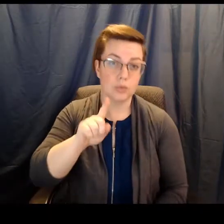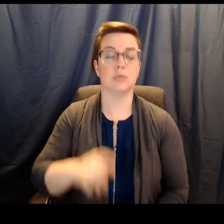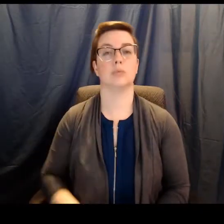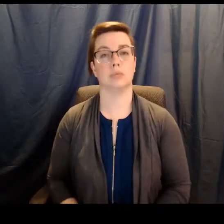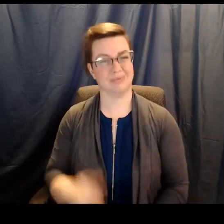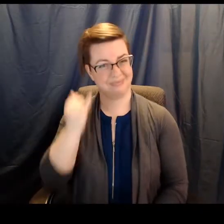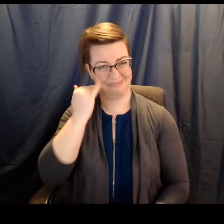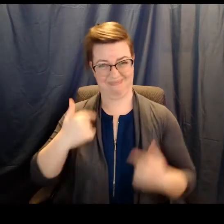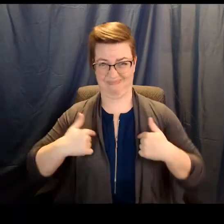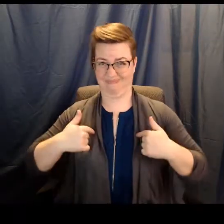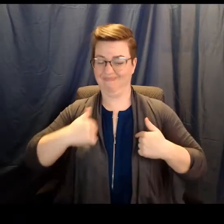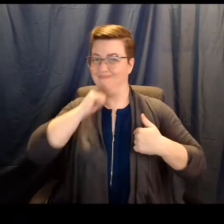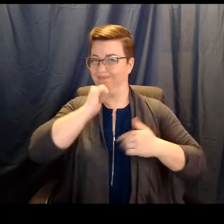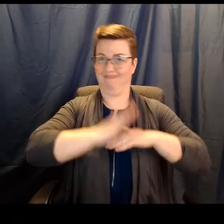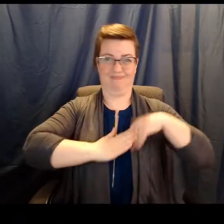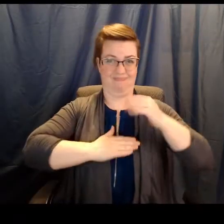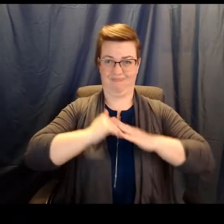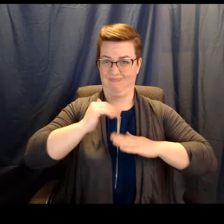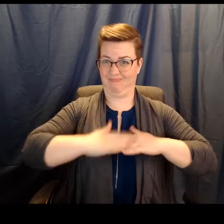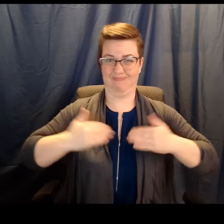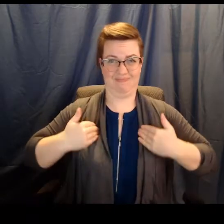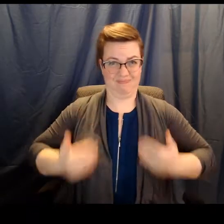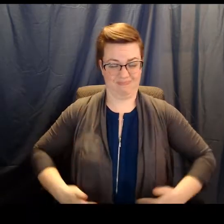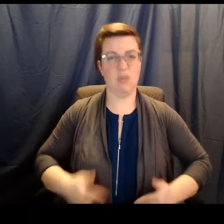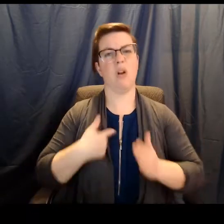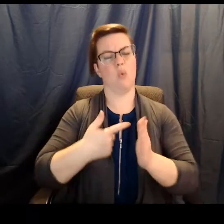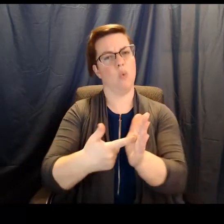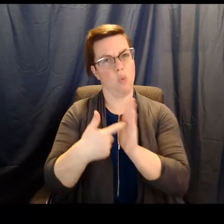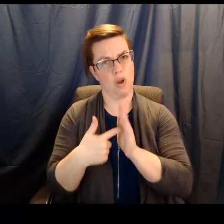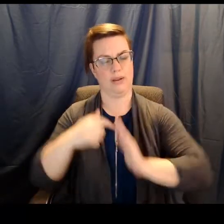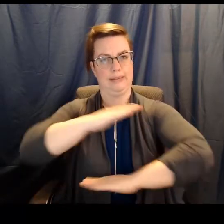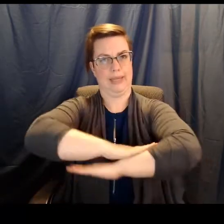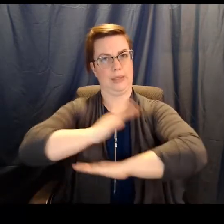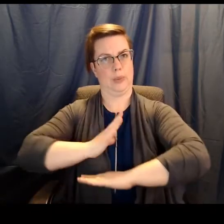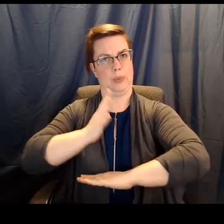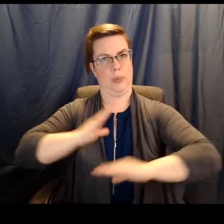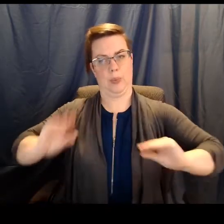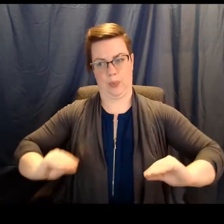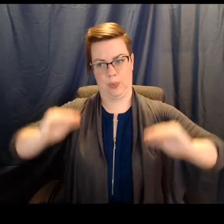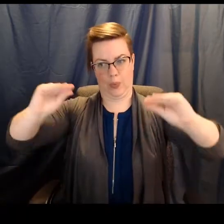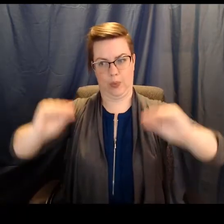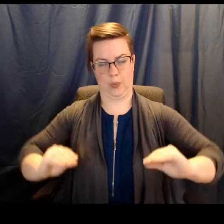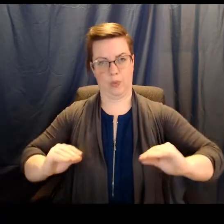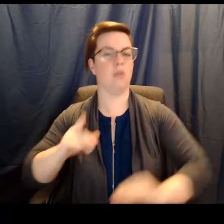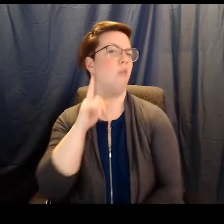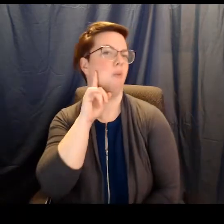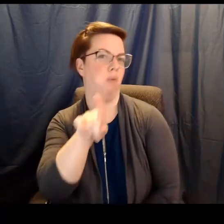at home, I must need a sit-to-stand desk. That answer is false.